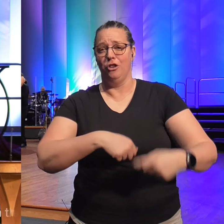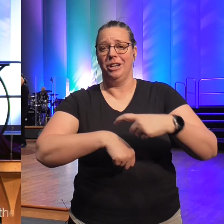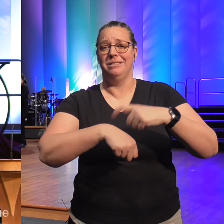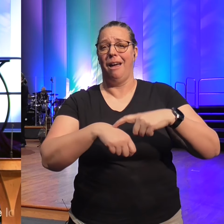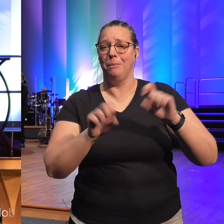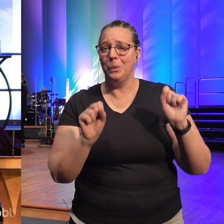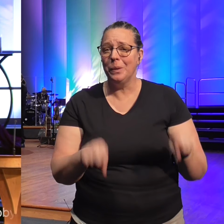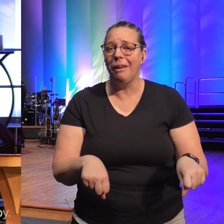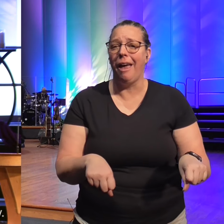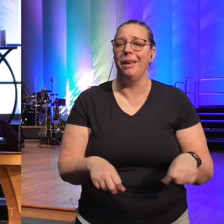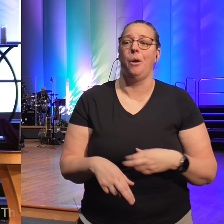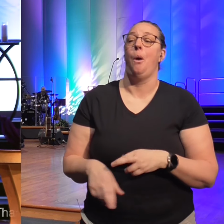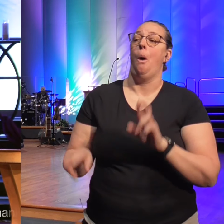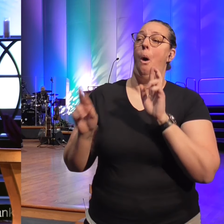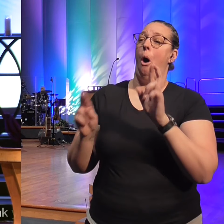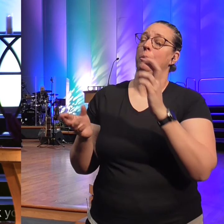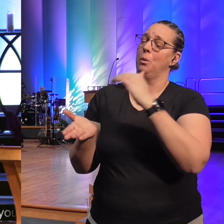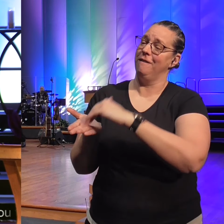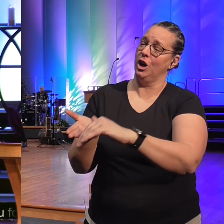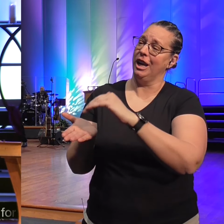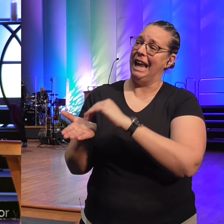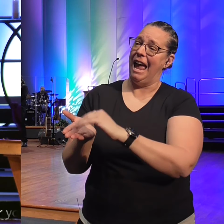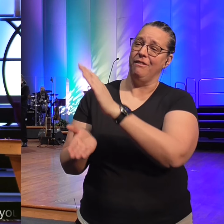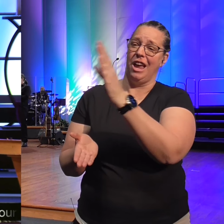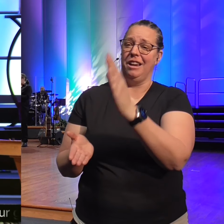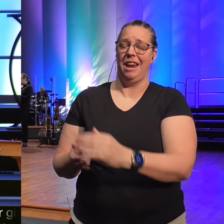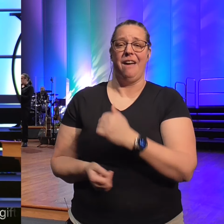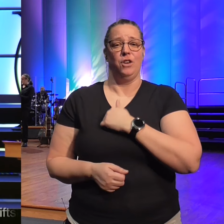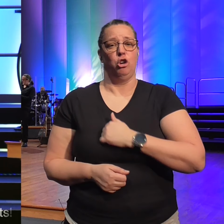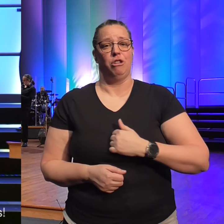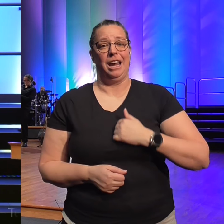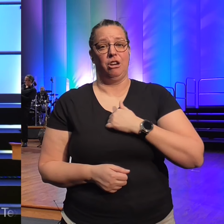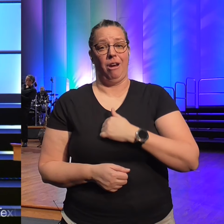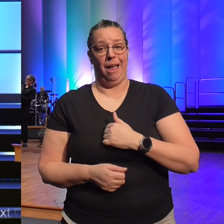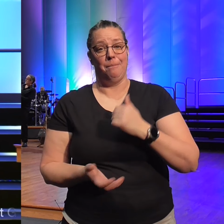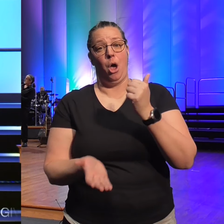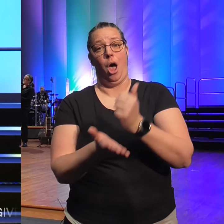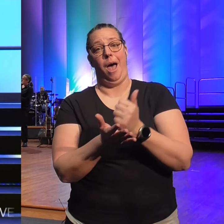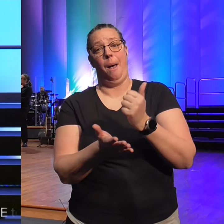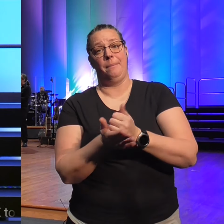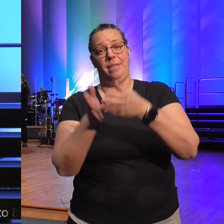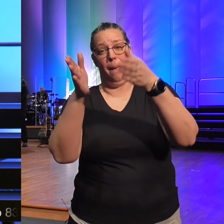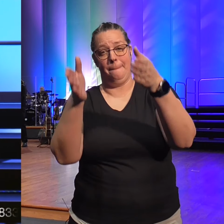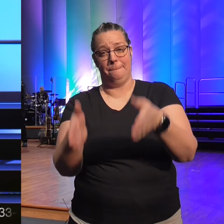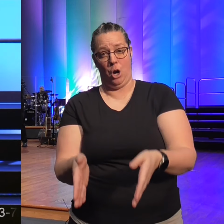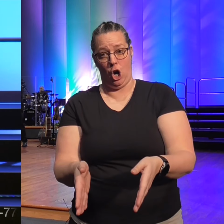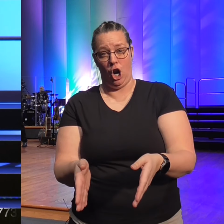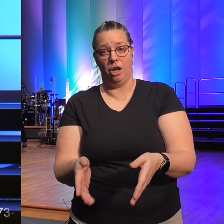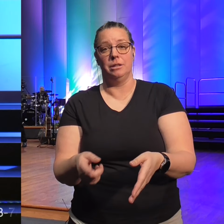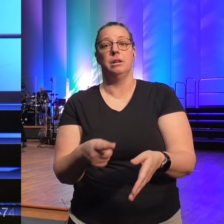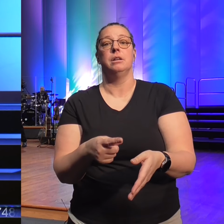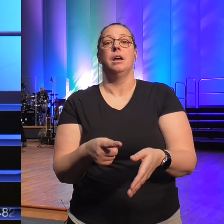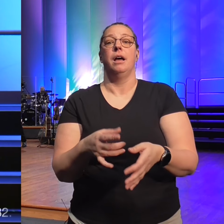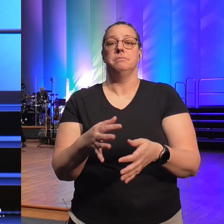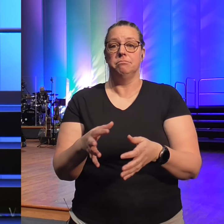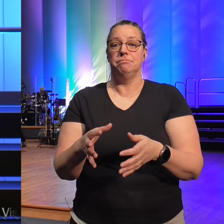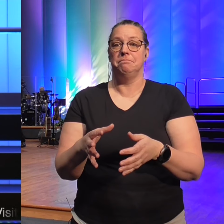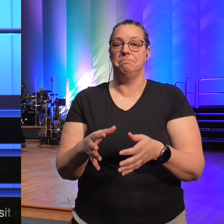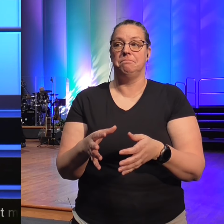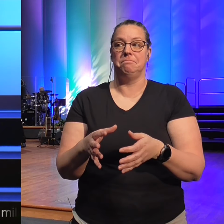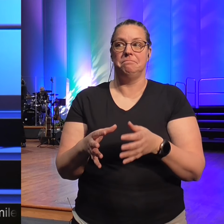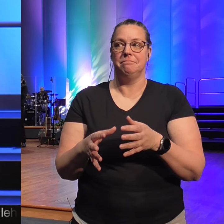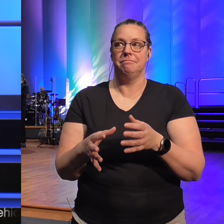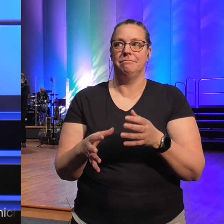I hope you always forgive, and you never regret, and you help that person that you don't regret. Oh,